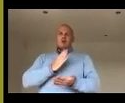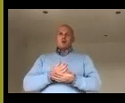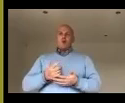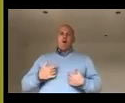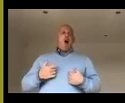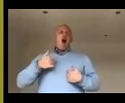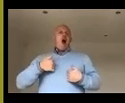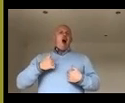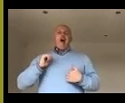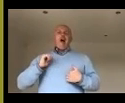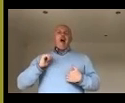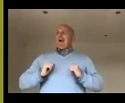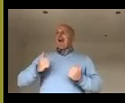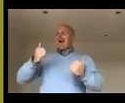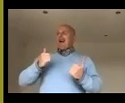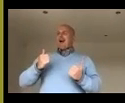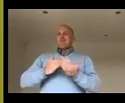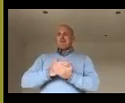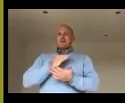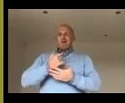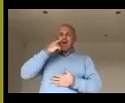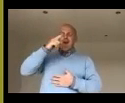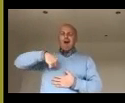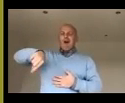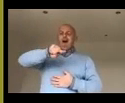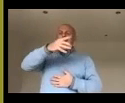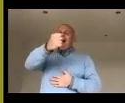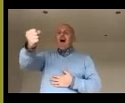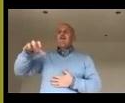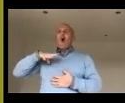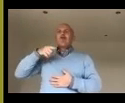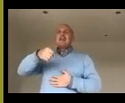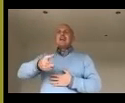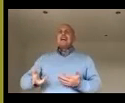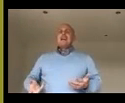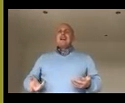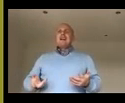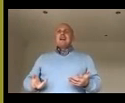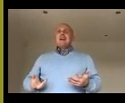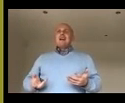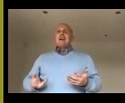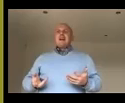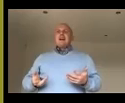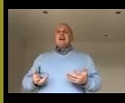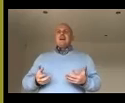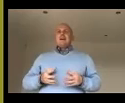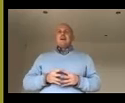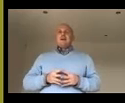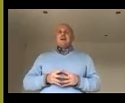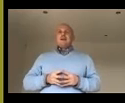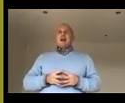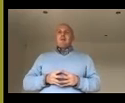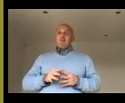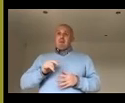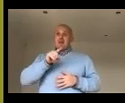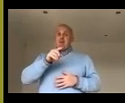thing without looking around. And, you know, the worst thing is we give money to you as an organisation and find that there's somebody already